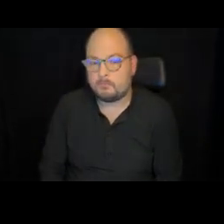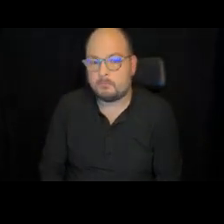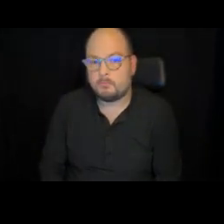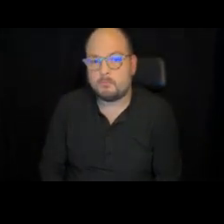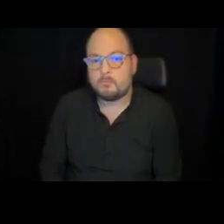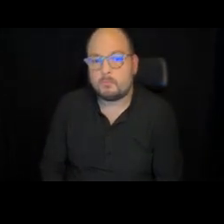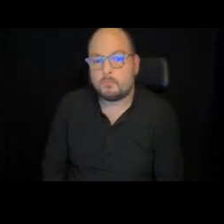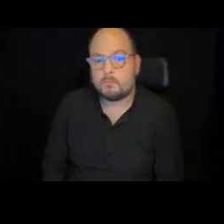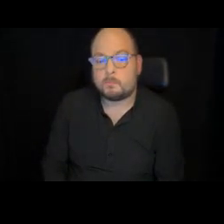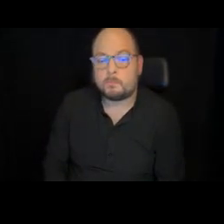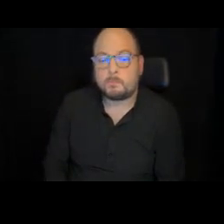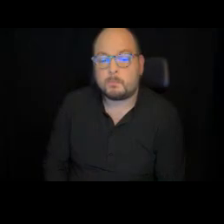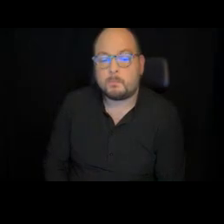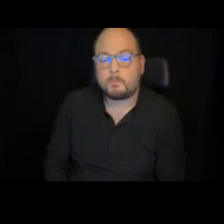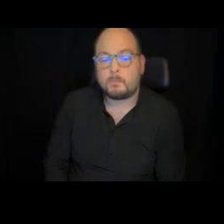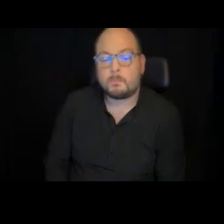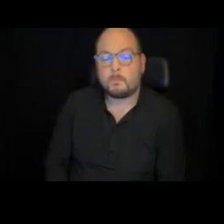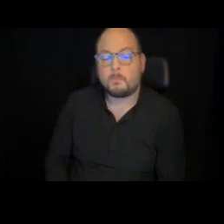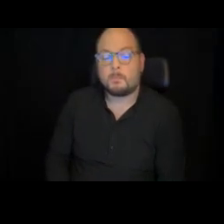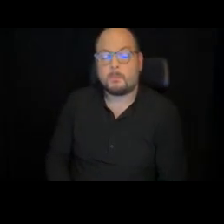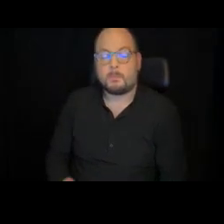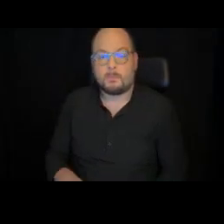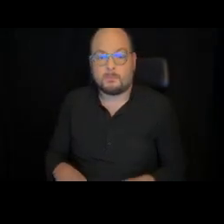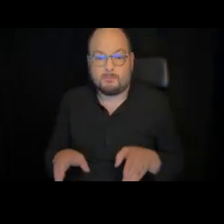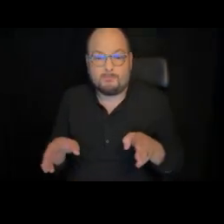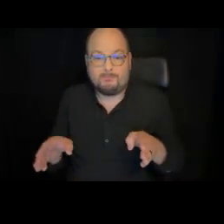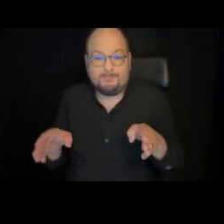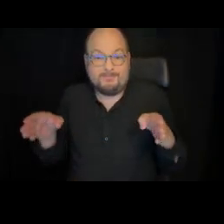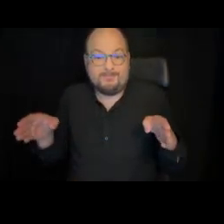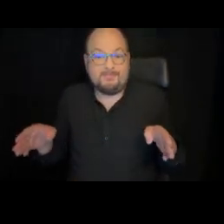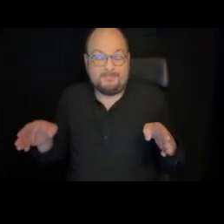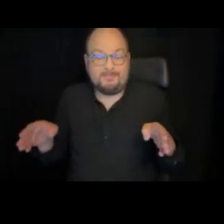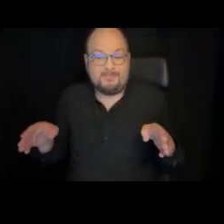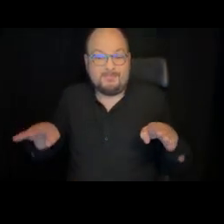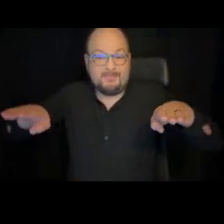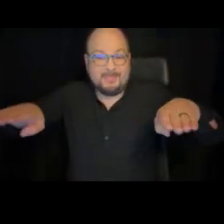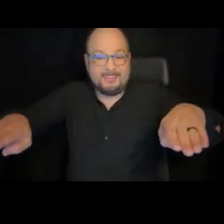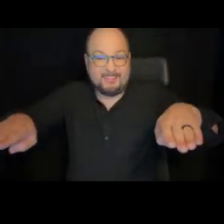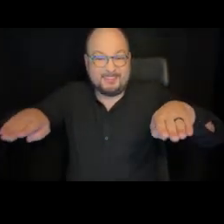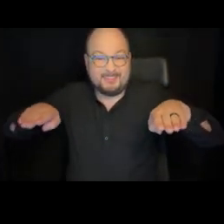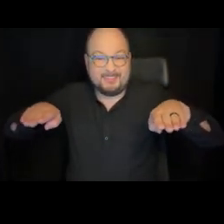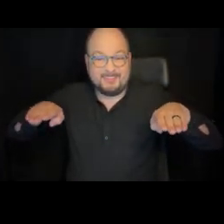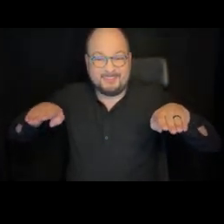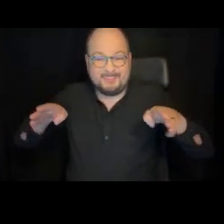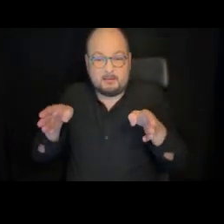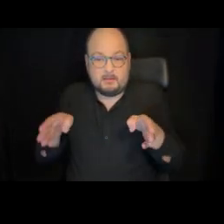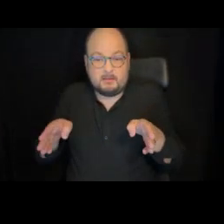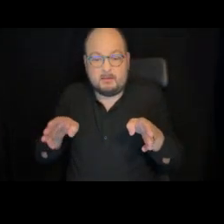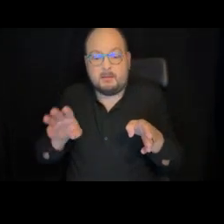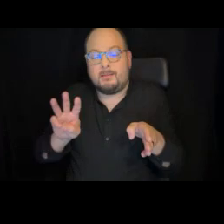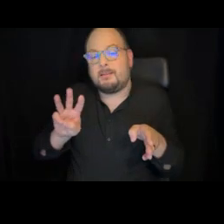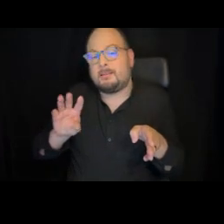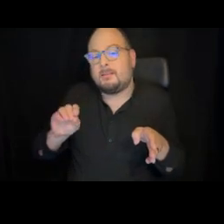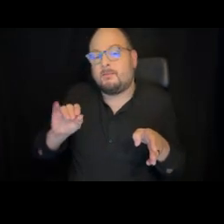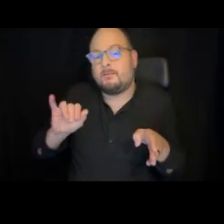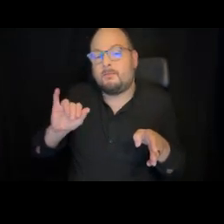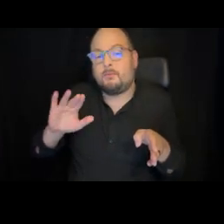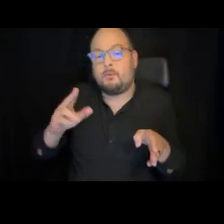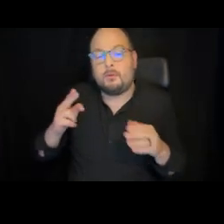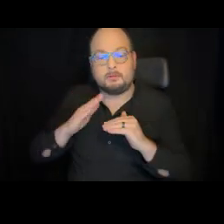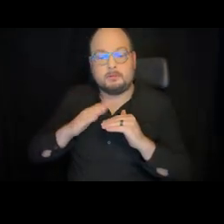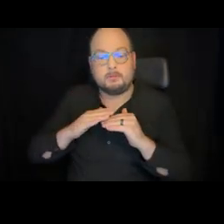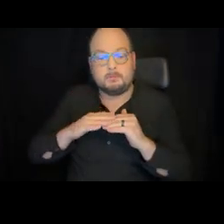The 64-inch clearance between opposing elements ensures that the refrigerator does not